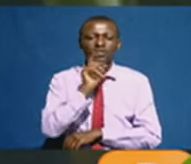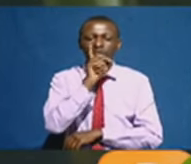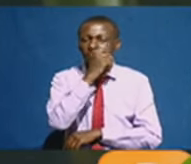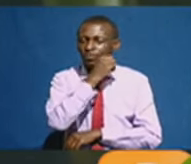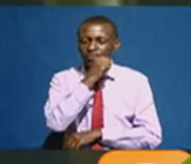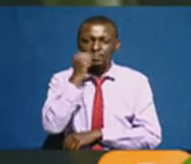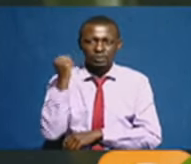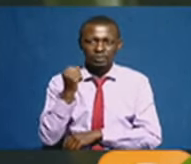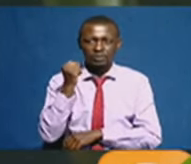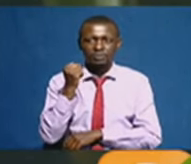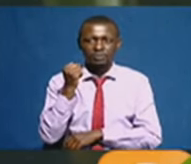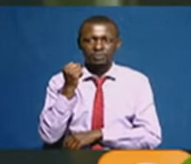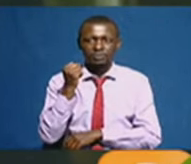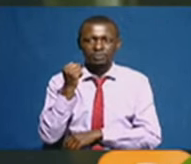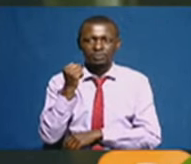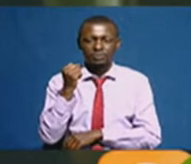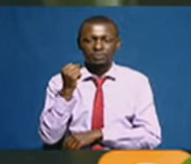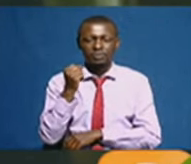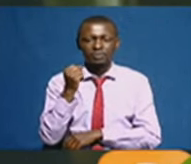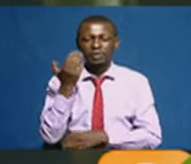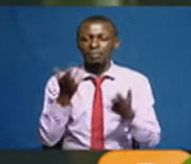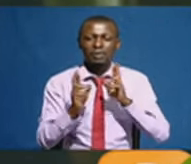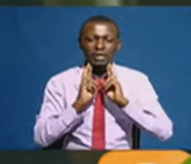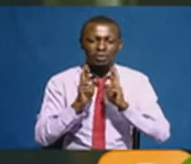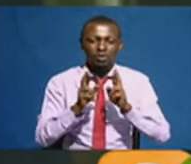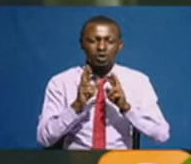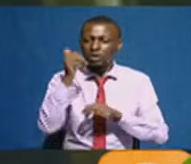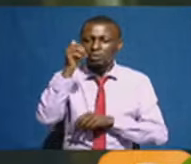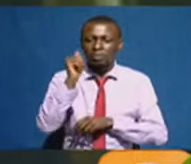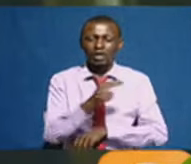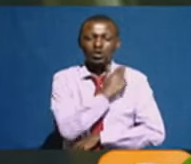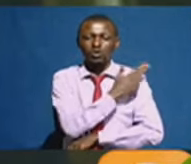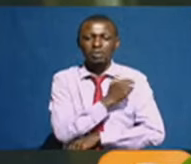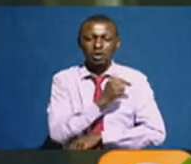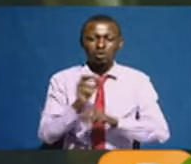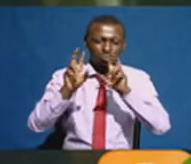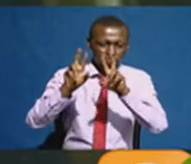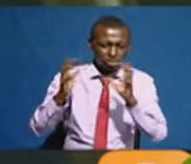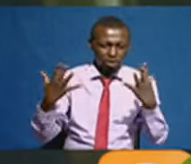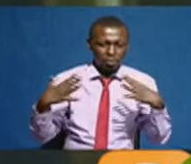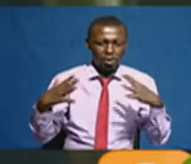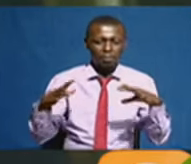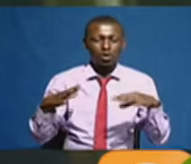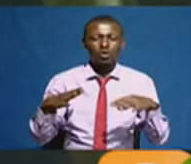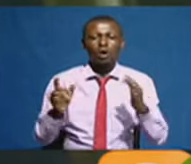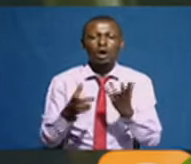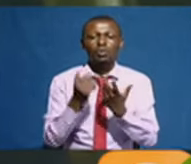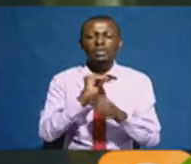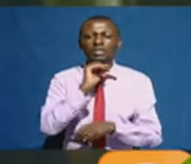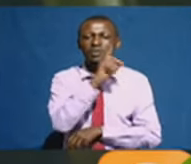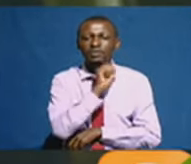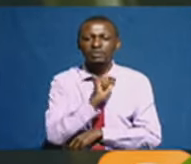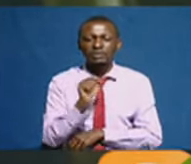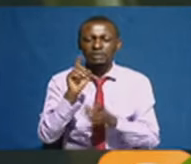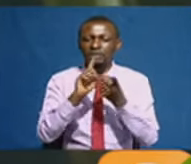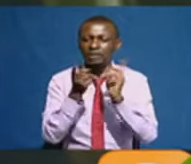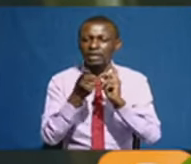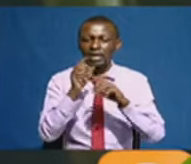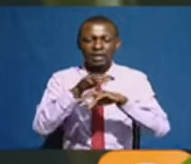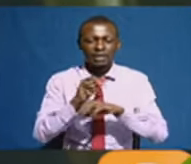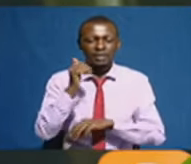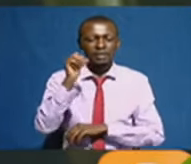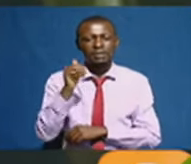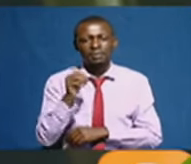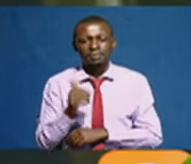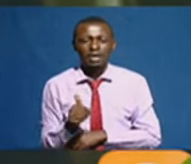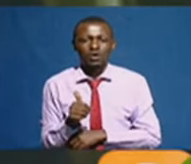being underreported because ordinarily it is hospitals that keep track of how many people are dying. Yeah. This data is not available. Of course,